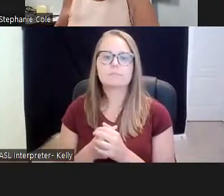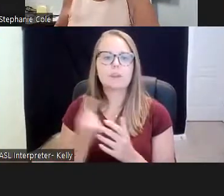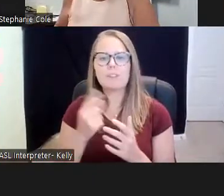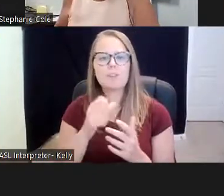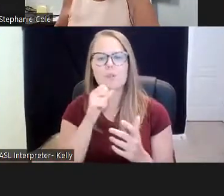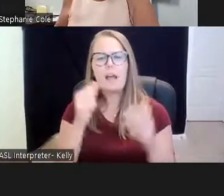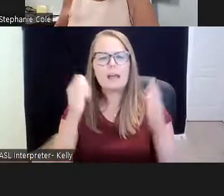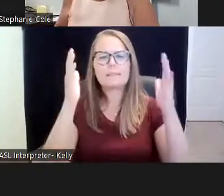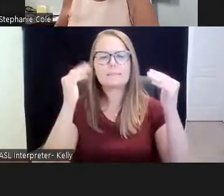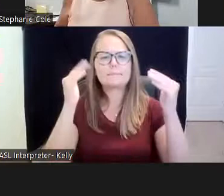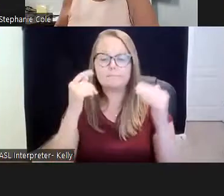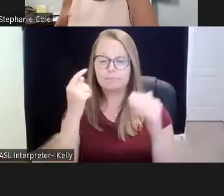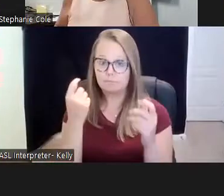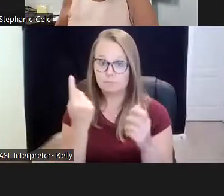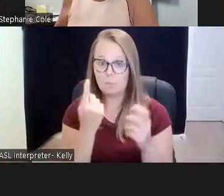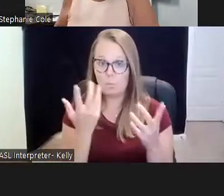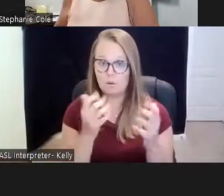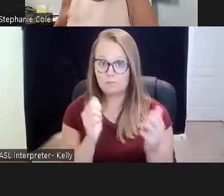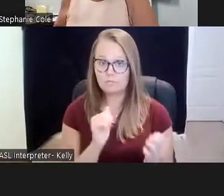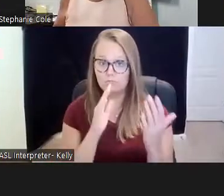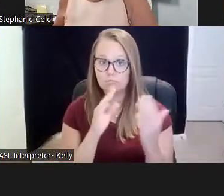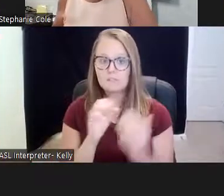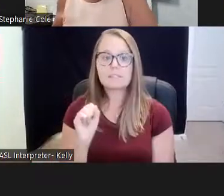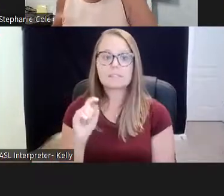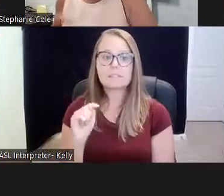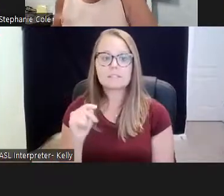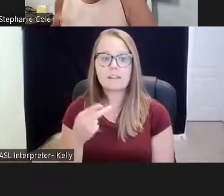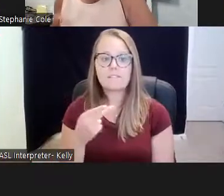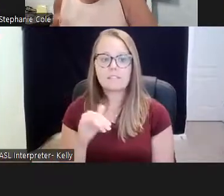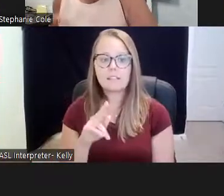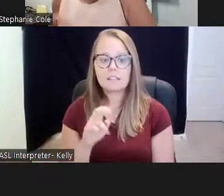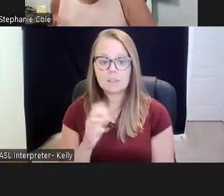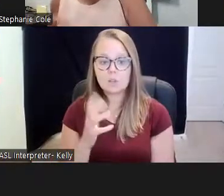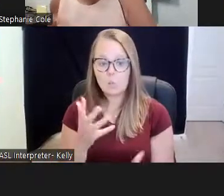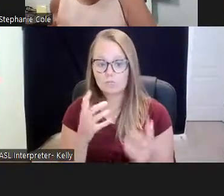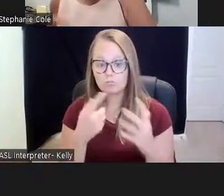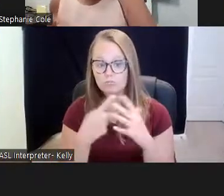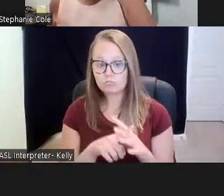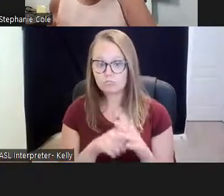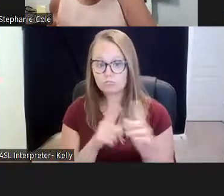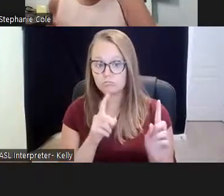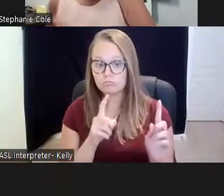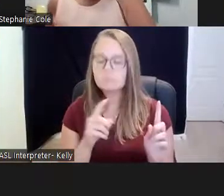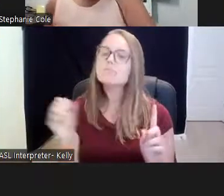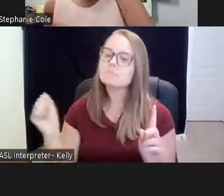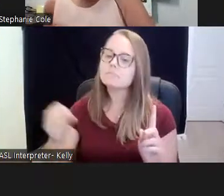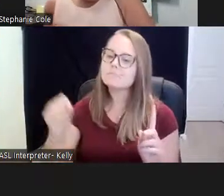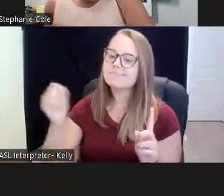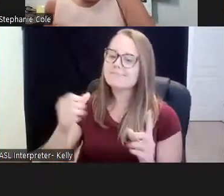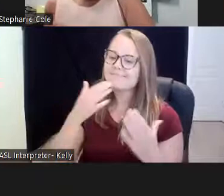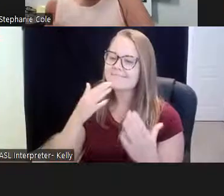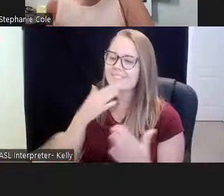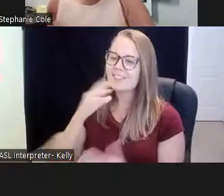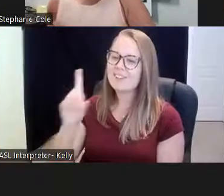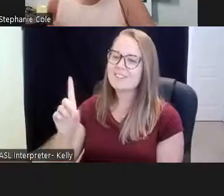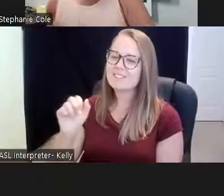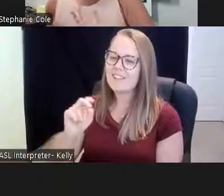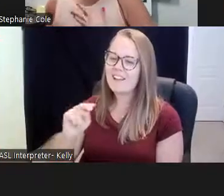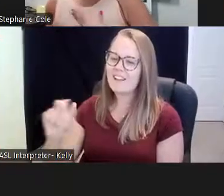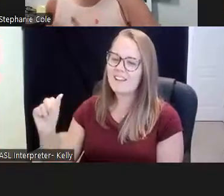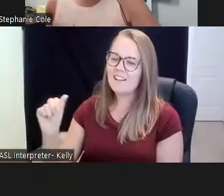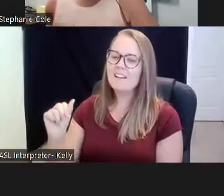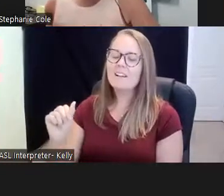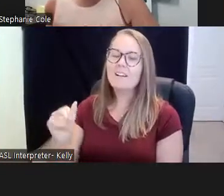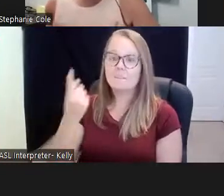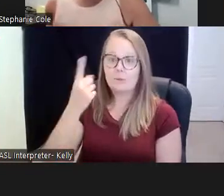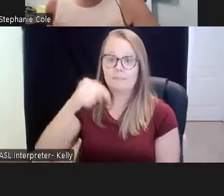If anybody would like to address that, Stephanie, maybe we can start with you. Yes, thank you, Donna. For